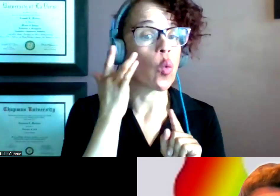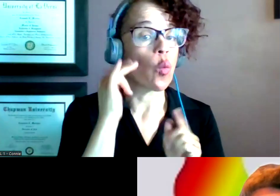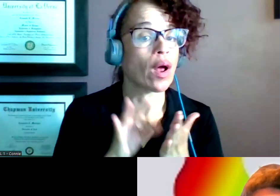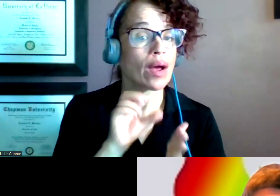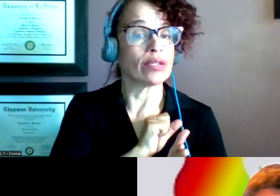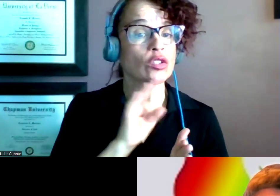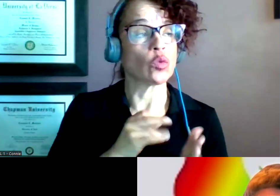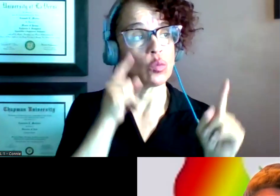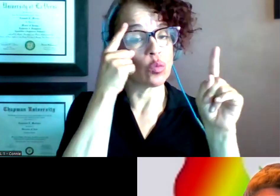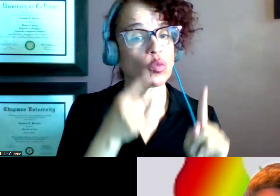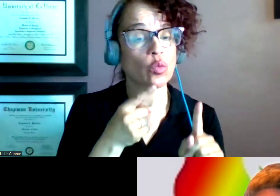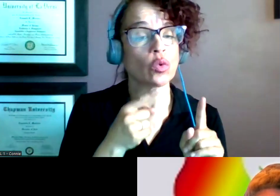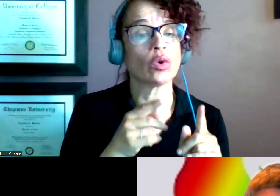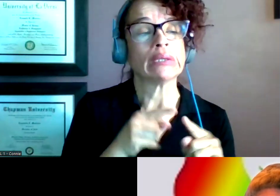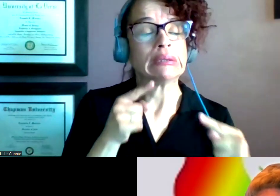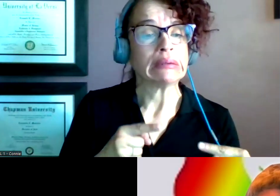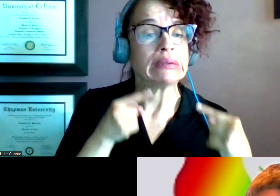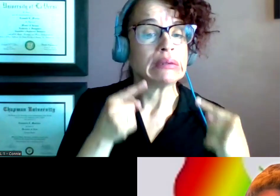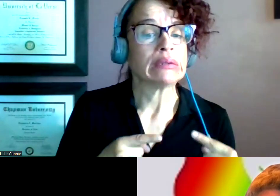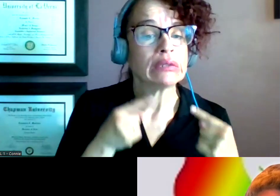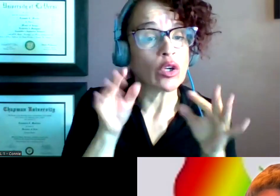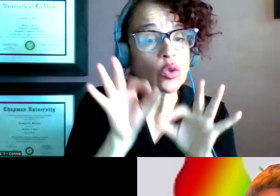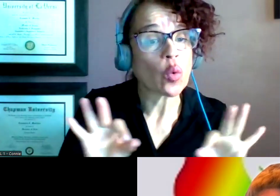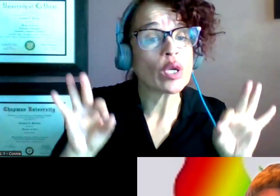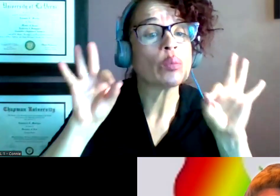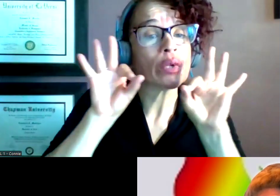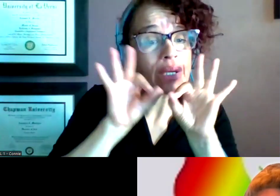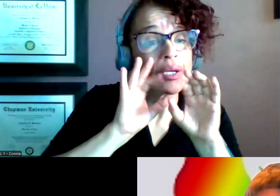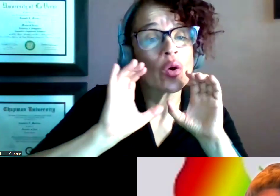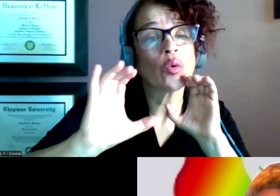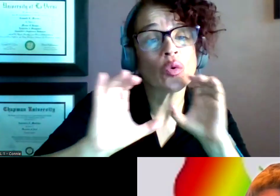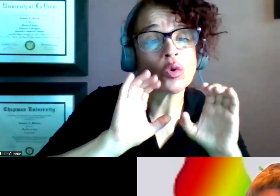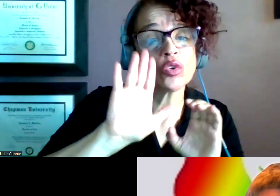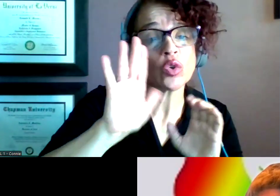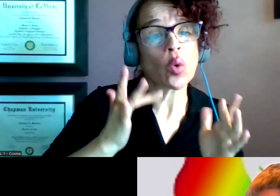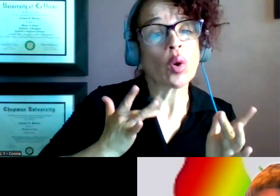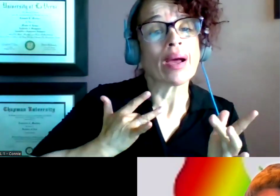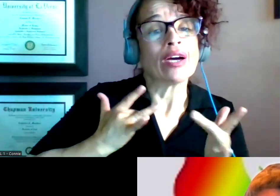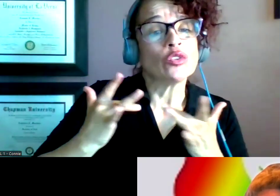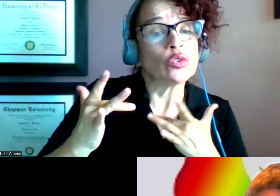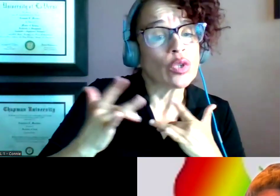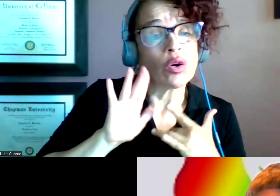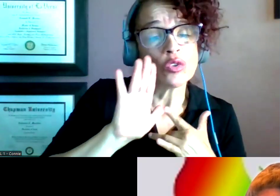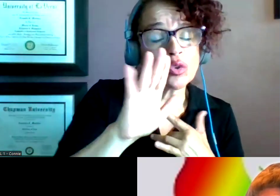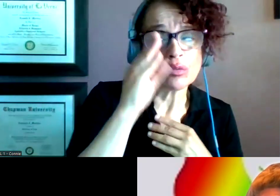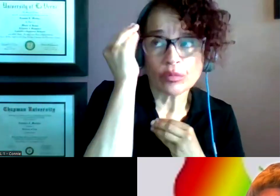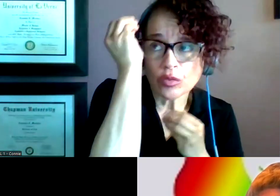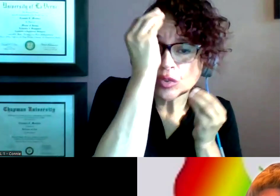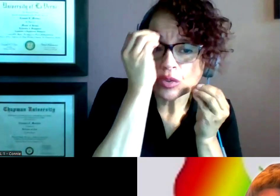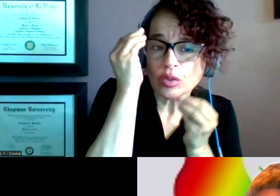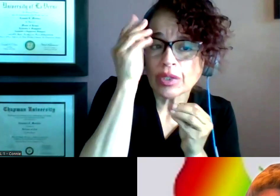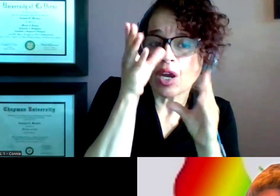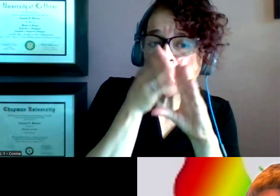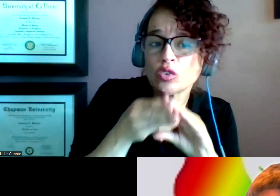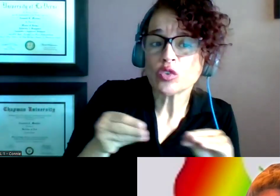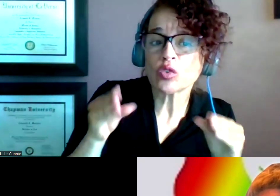are opposed to the House bill, it is still important to communicate your concerns, your thoughts, and your stories